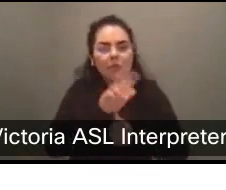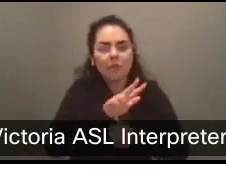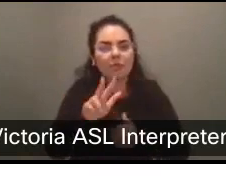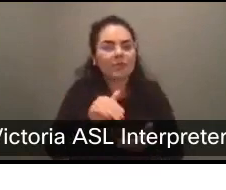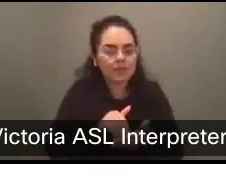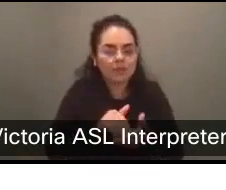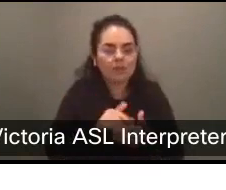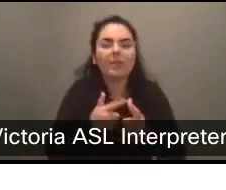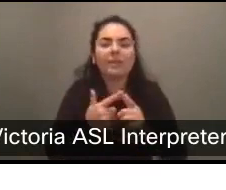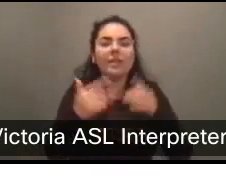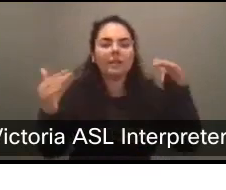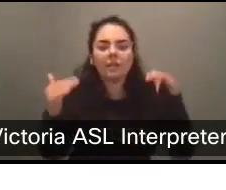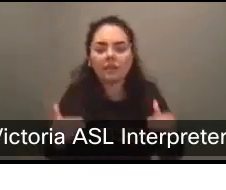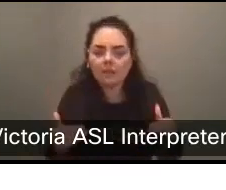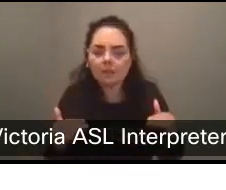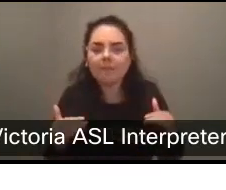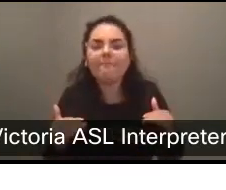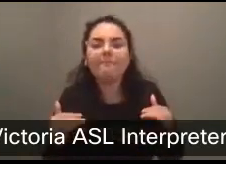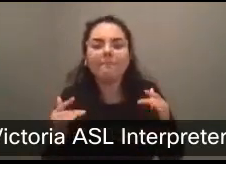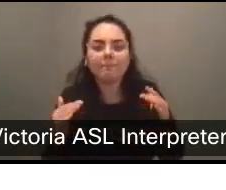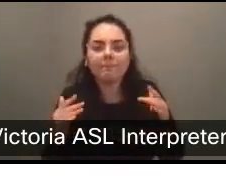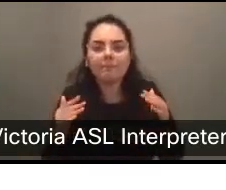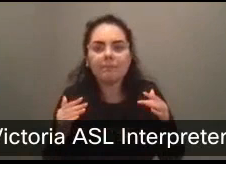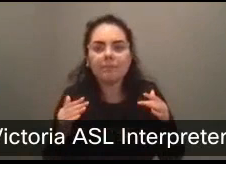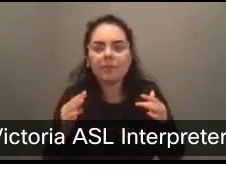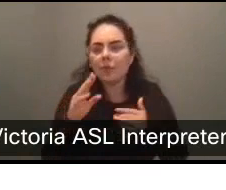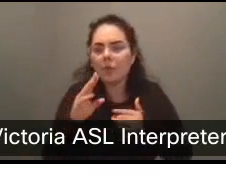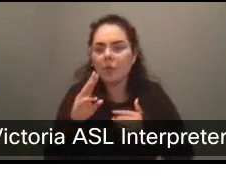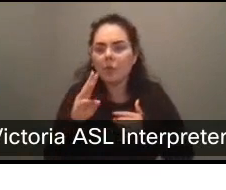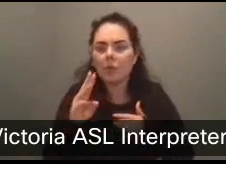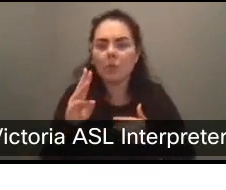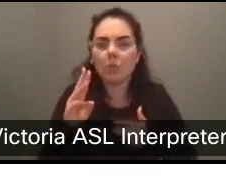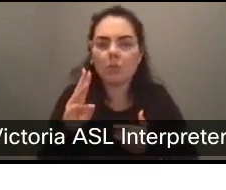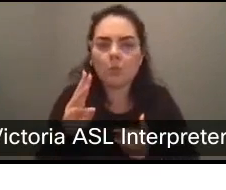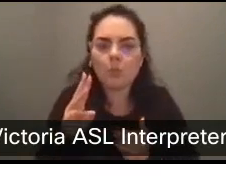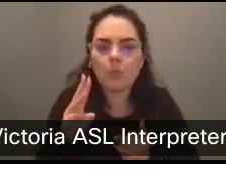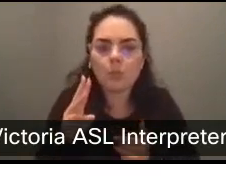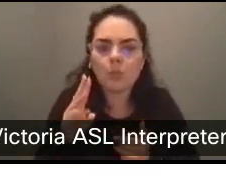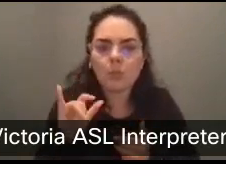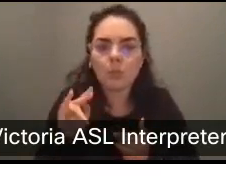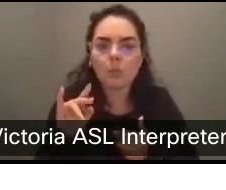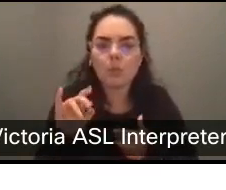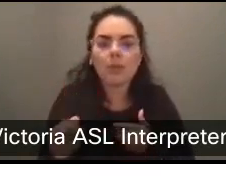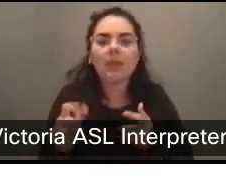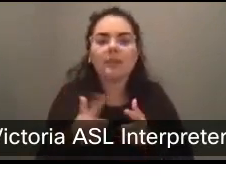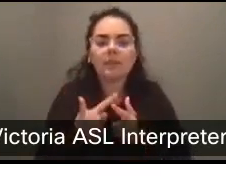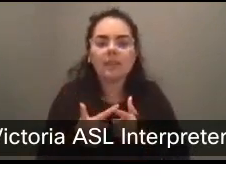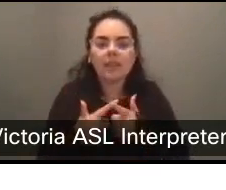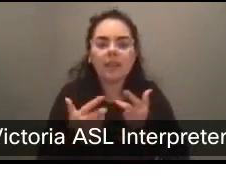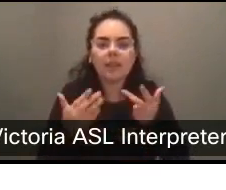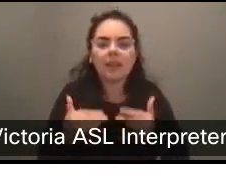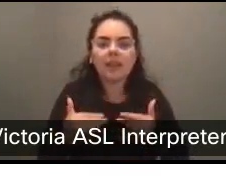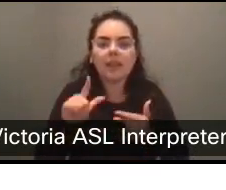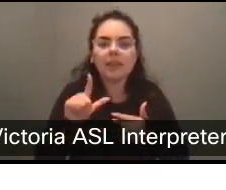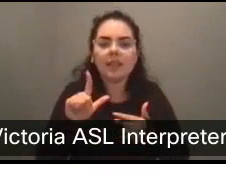followed by Queens, and then I think Lincoln. So